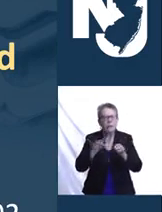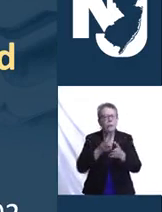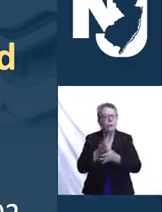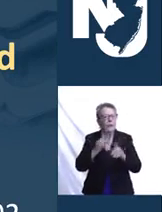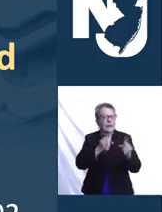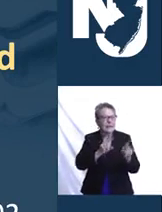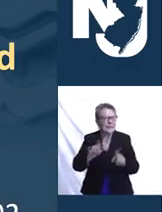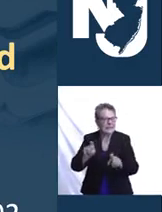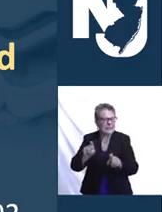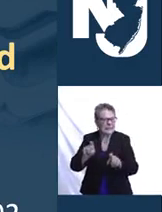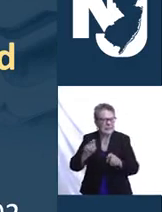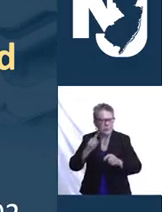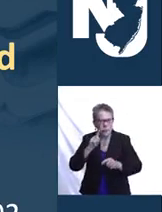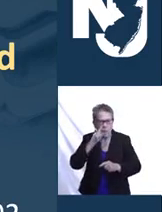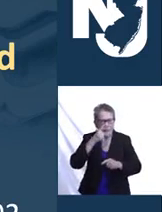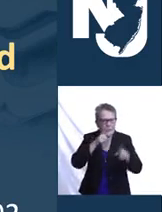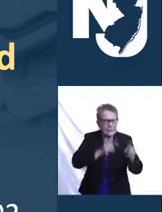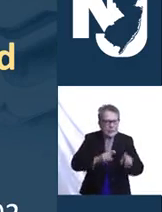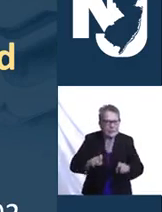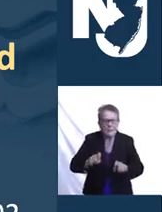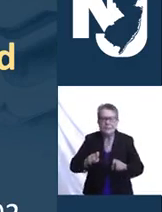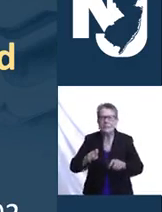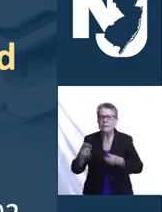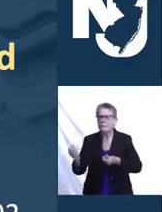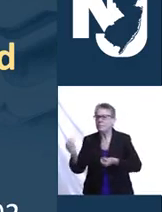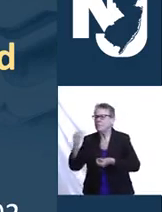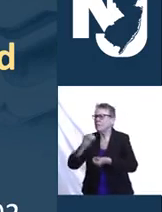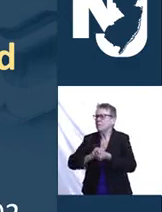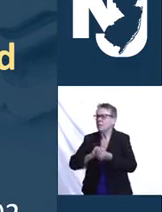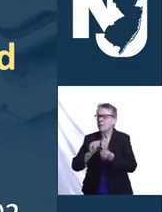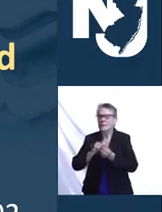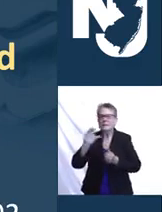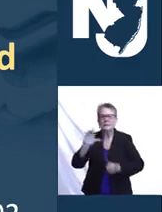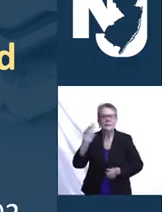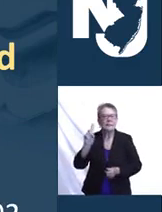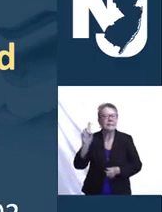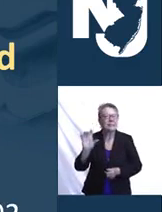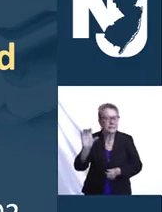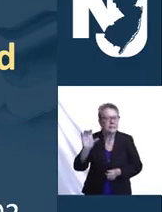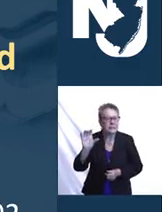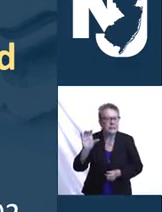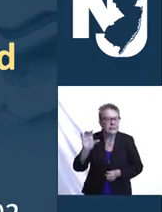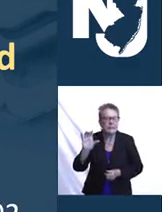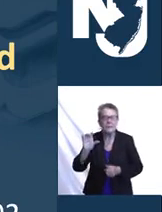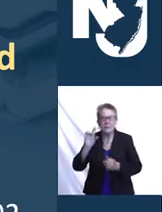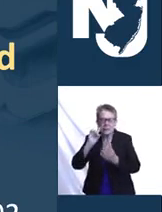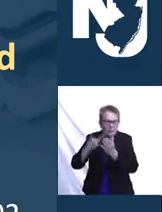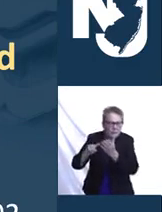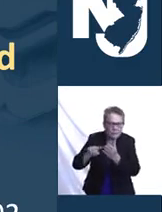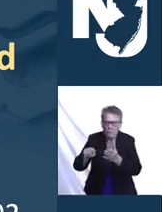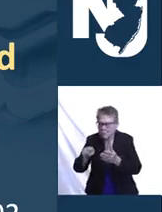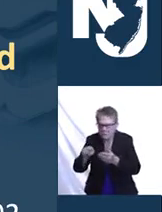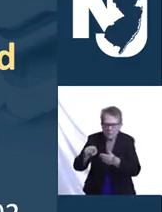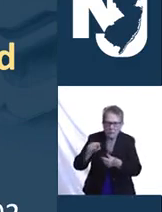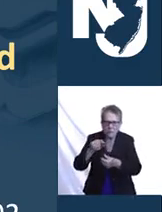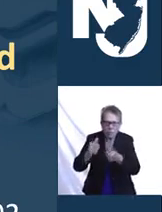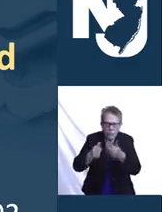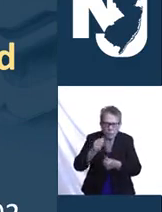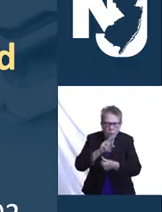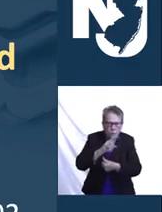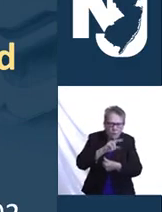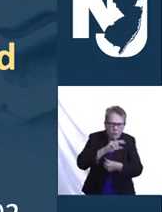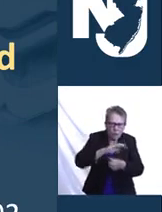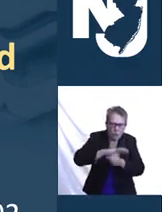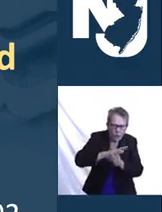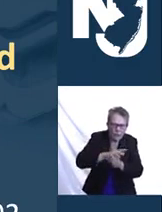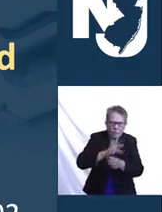in partnership with the CDC and our own lab capabilities. Again, and as we have said since day one